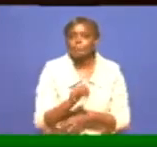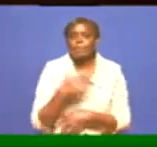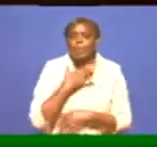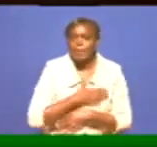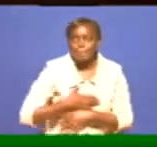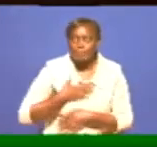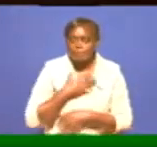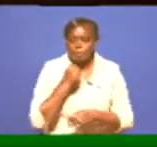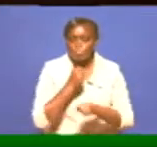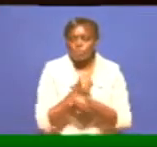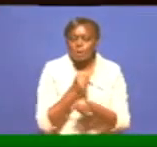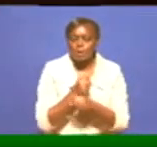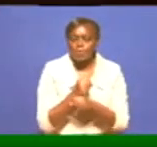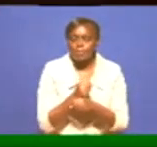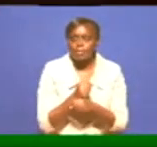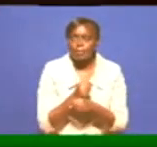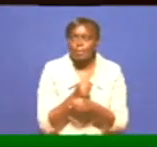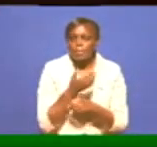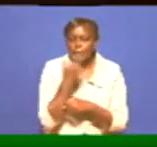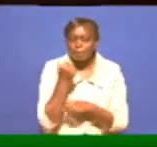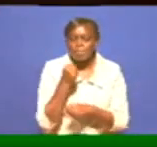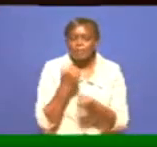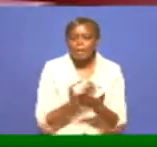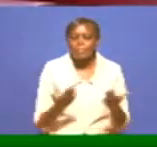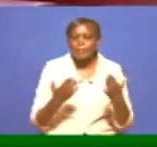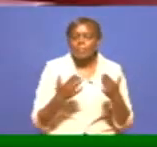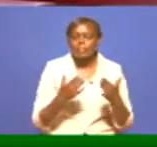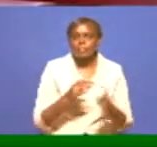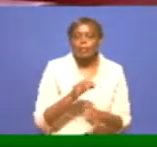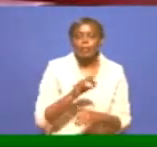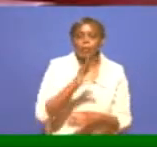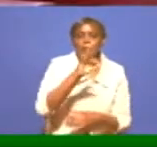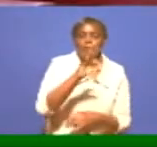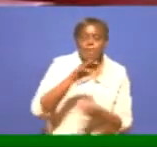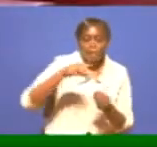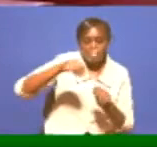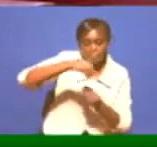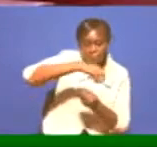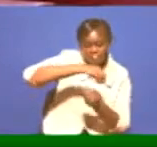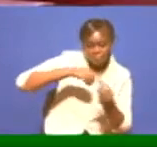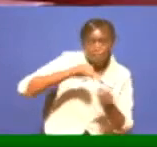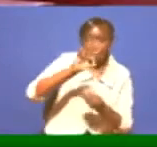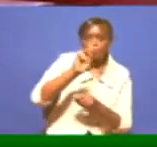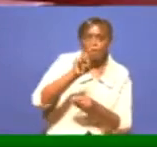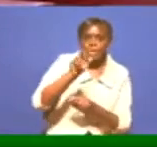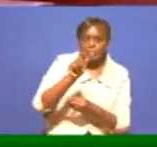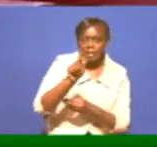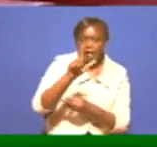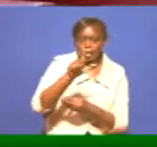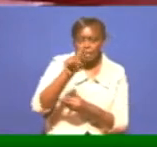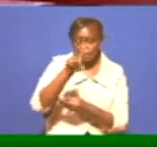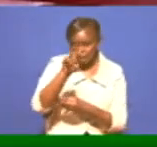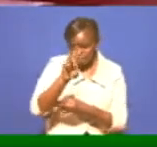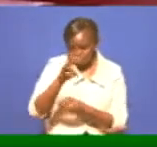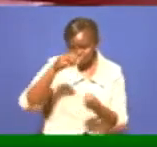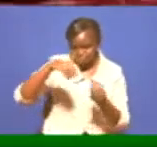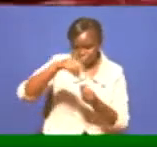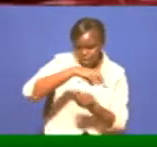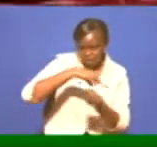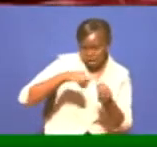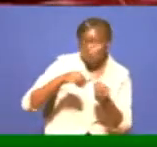let us treat this thing of fertilizer what is your point of order,